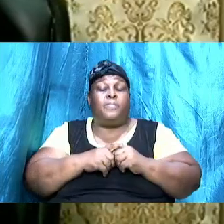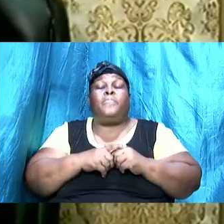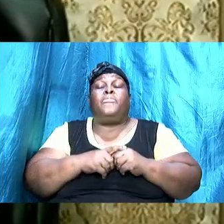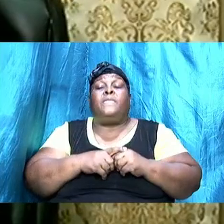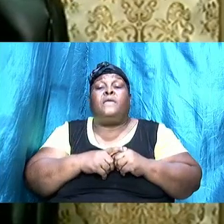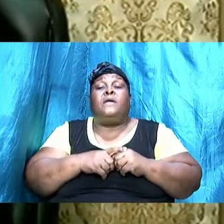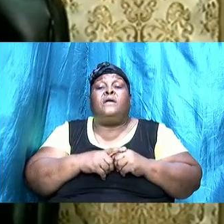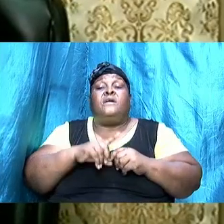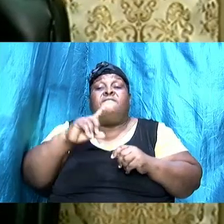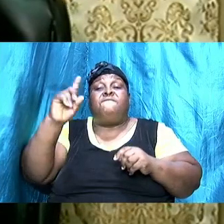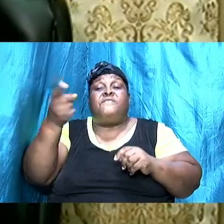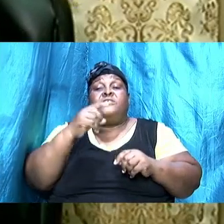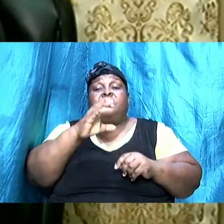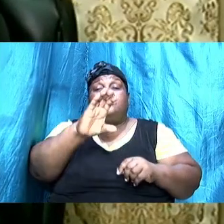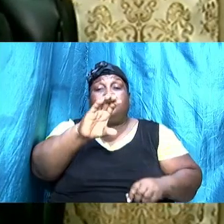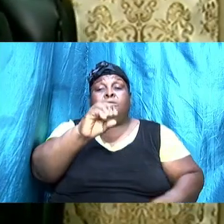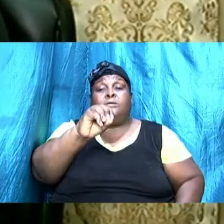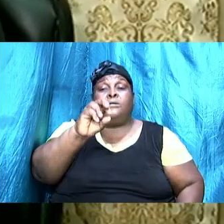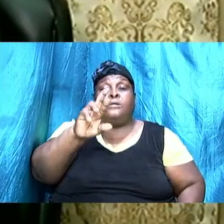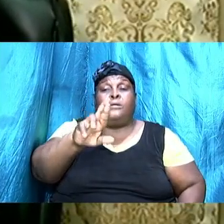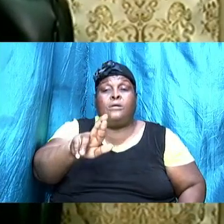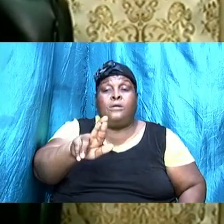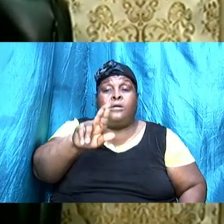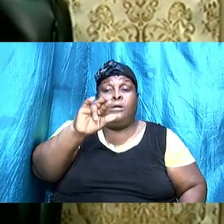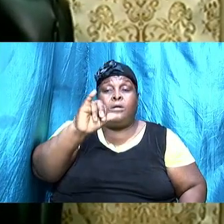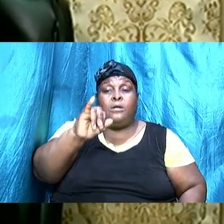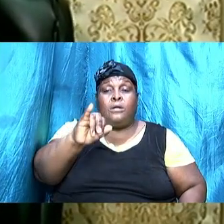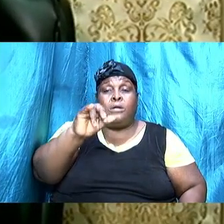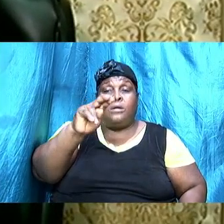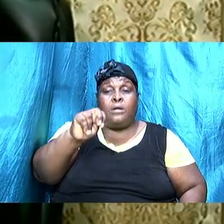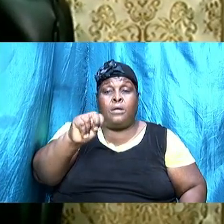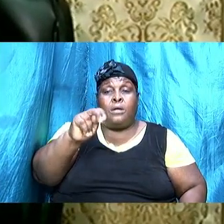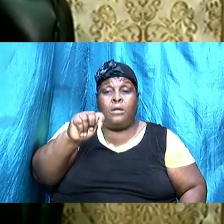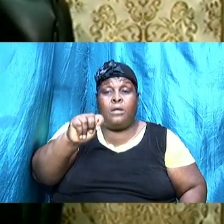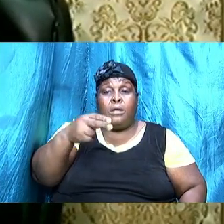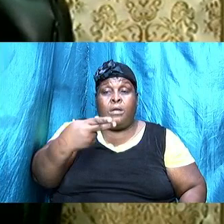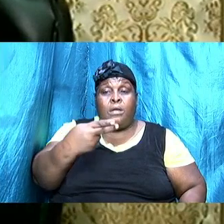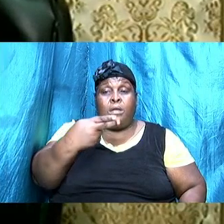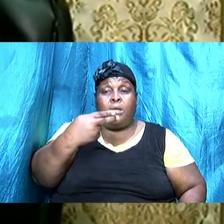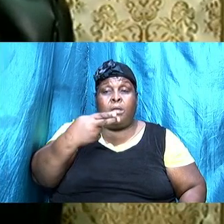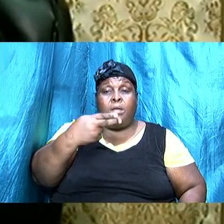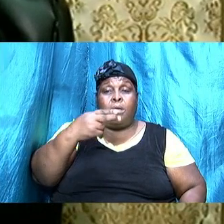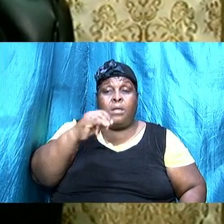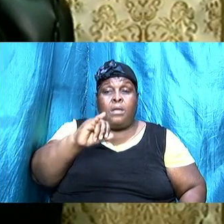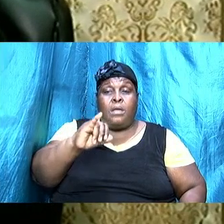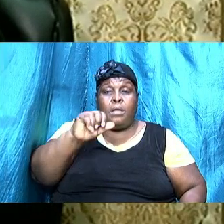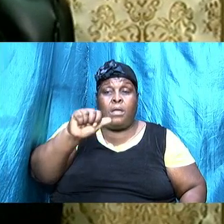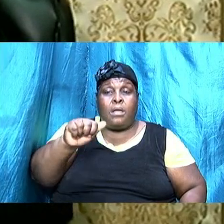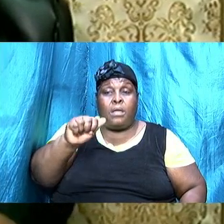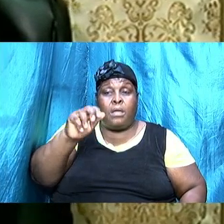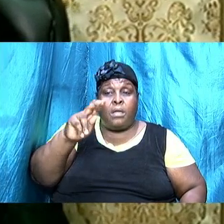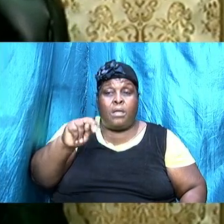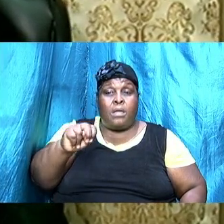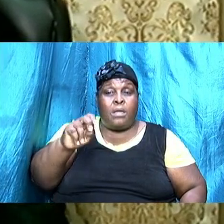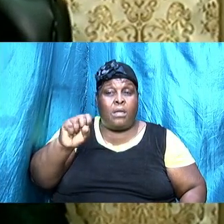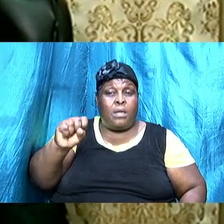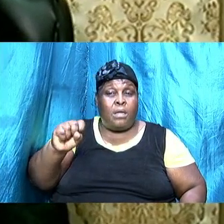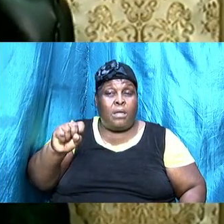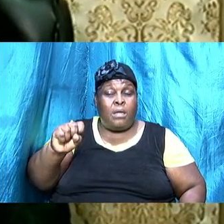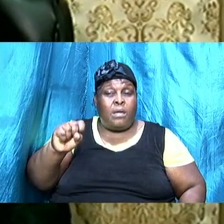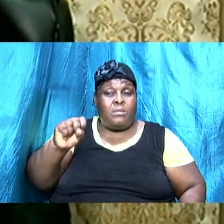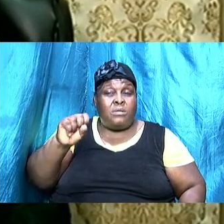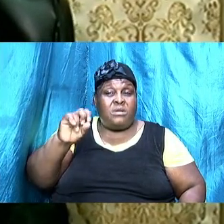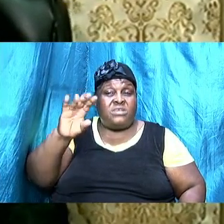Corinthians chapter number 7. Right? I want us to look at scriptures, because sometimes there are things that can